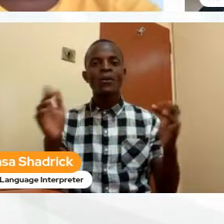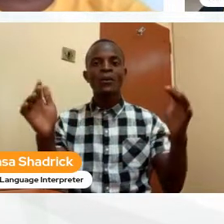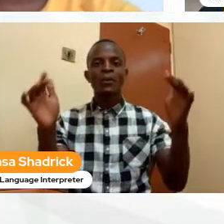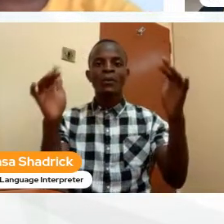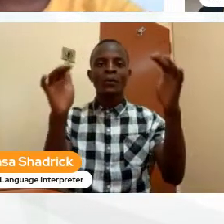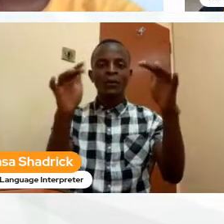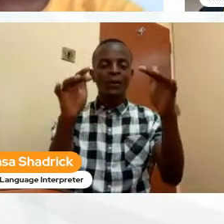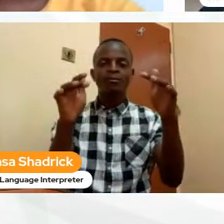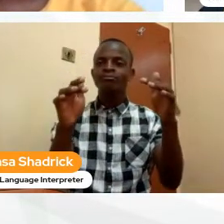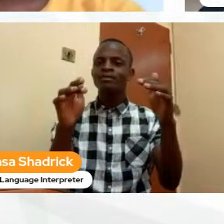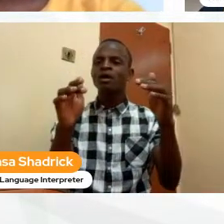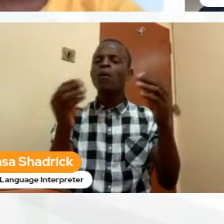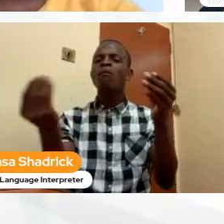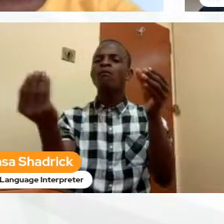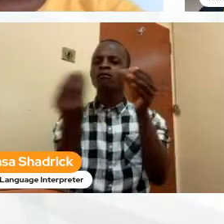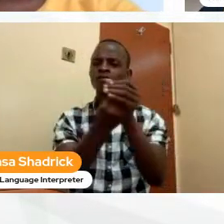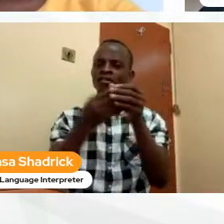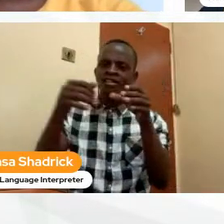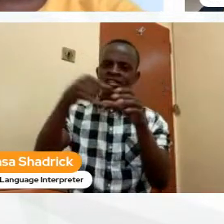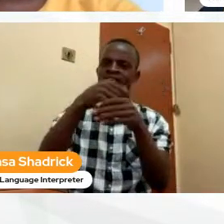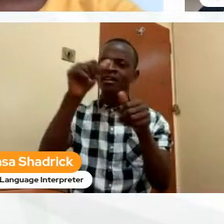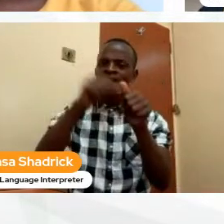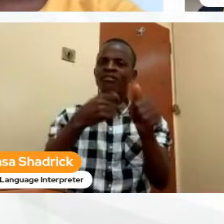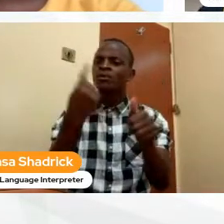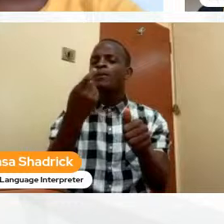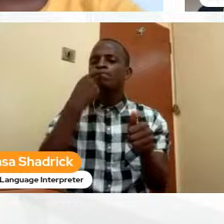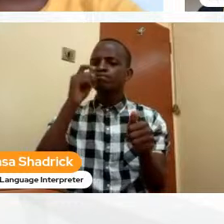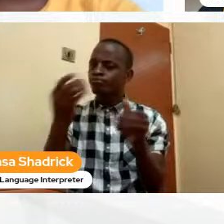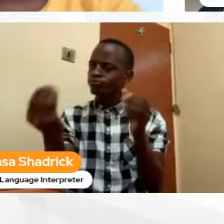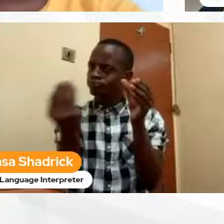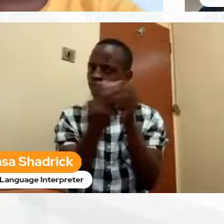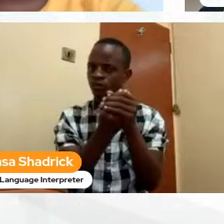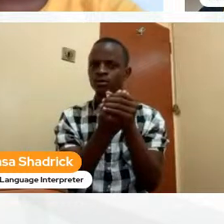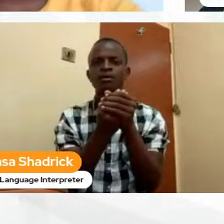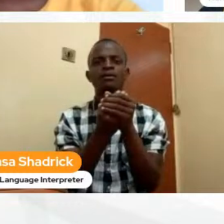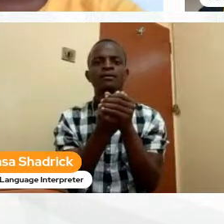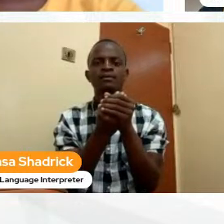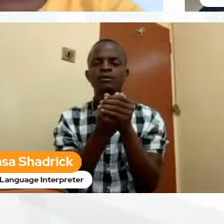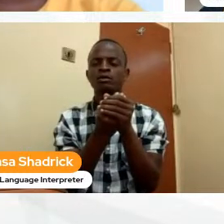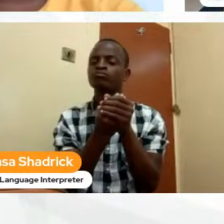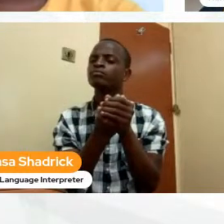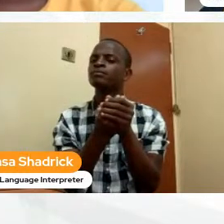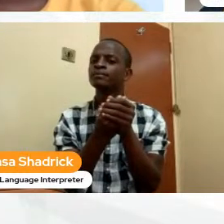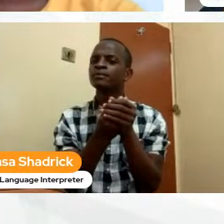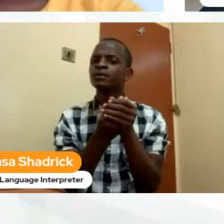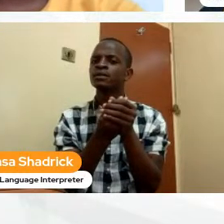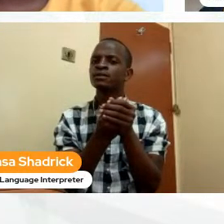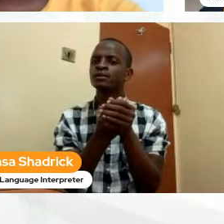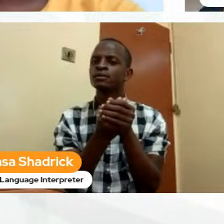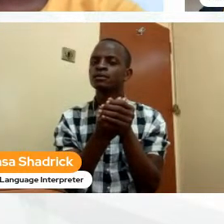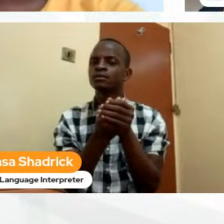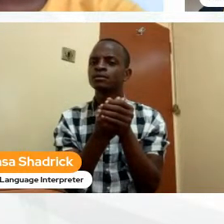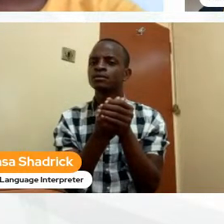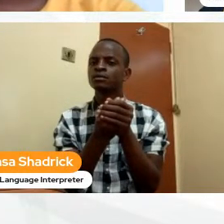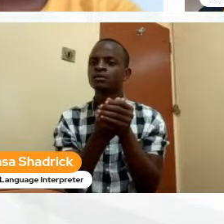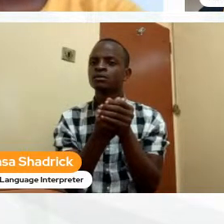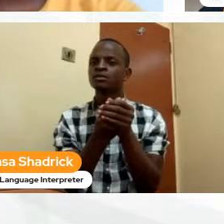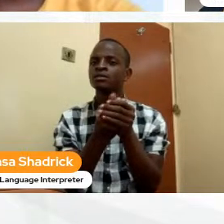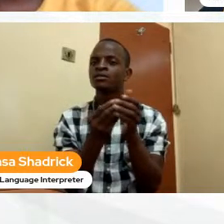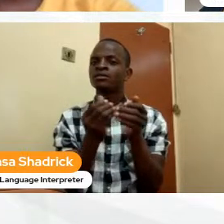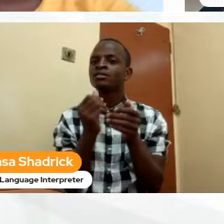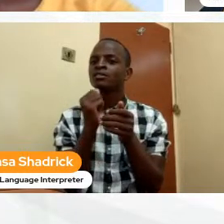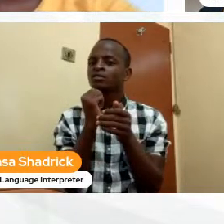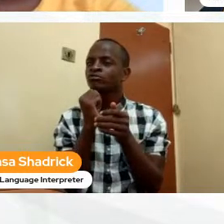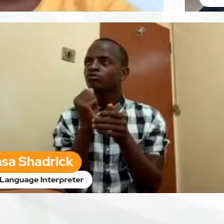about inclusiveness, it means that everyone has to be involved, everyone has to be reached. So it's not yet in plan yet,